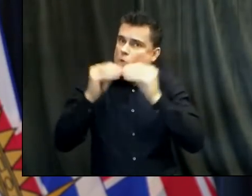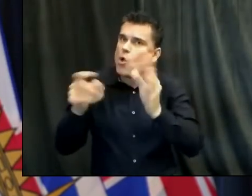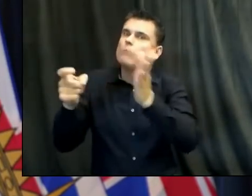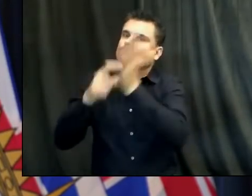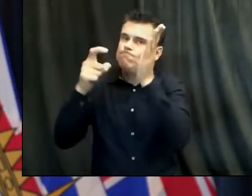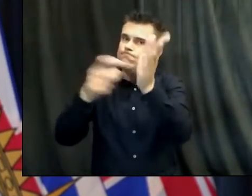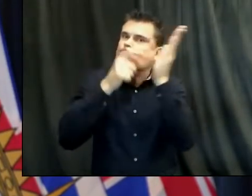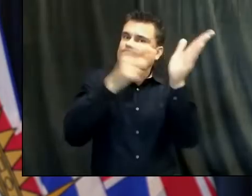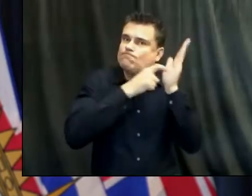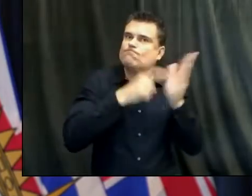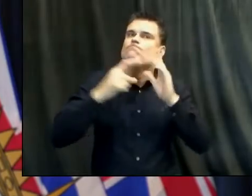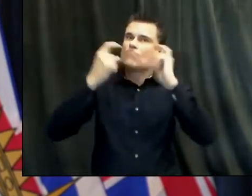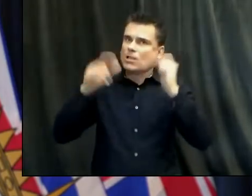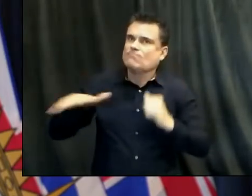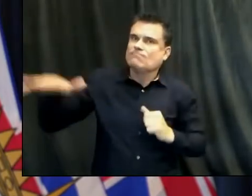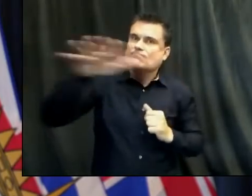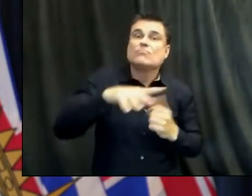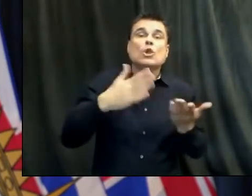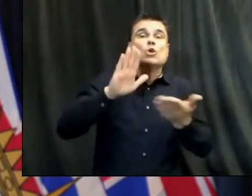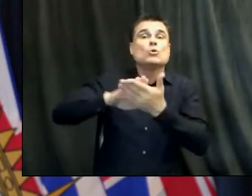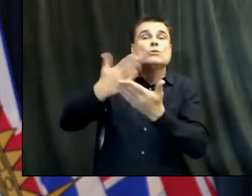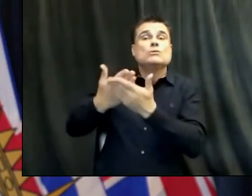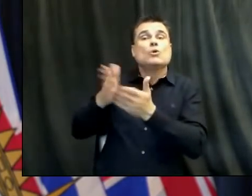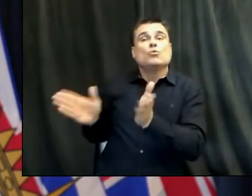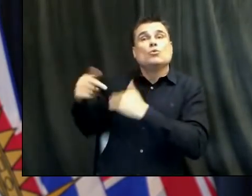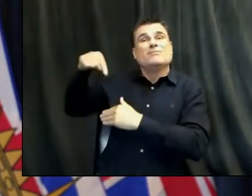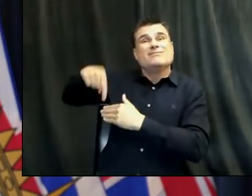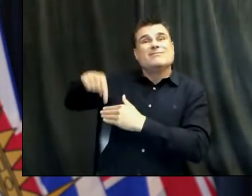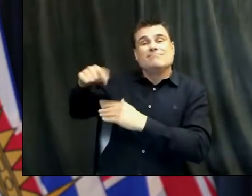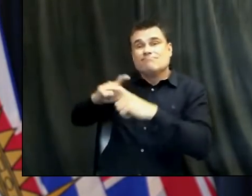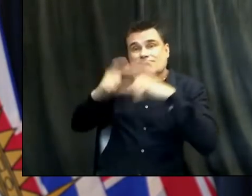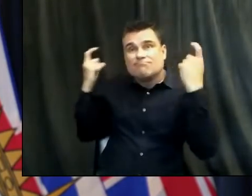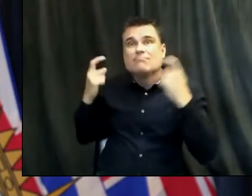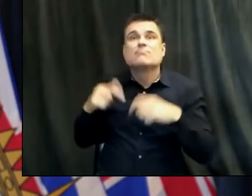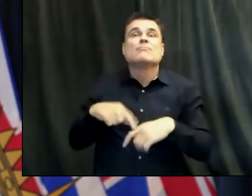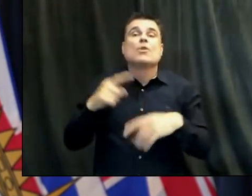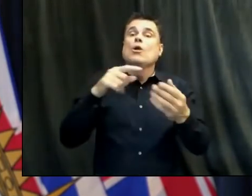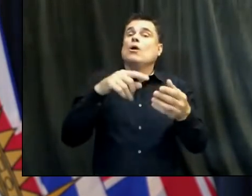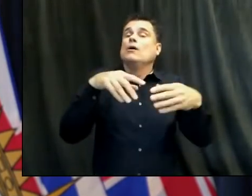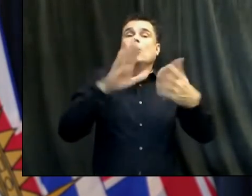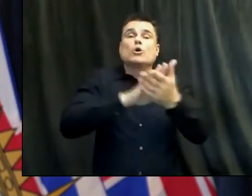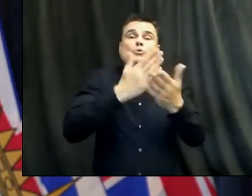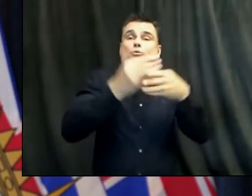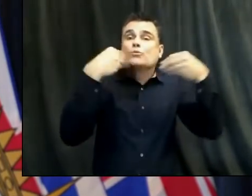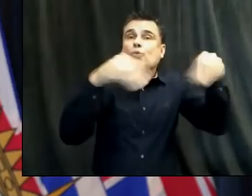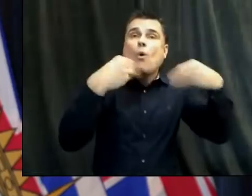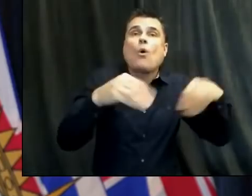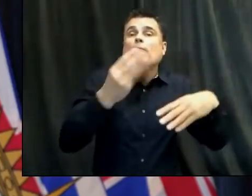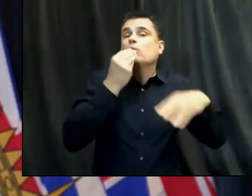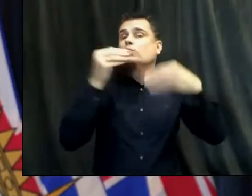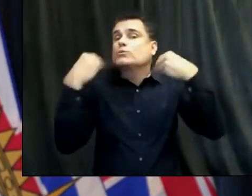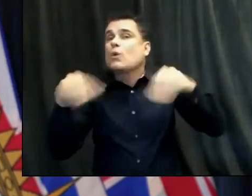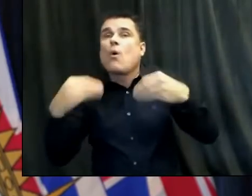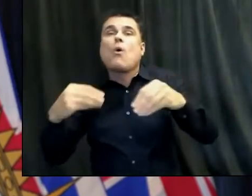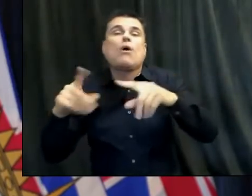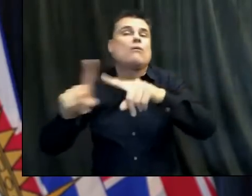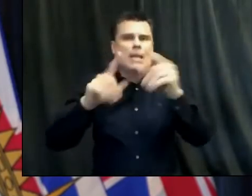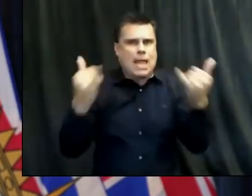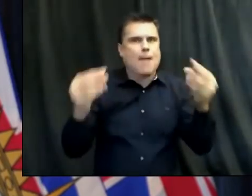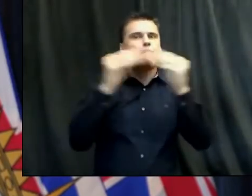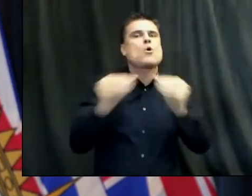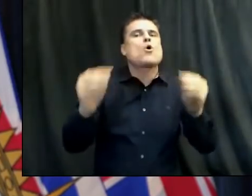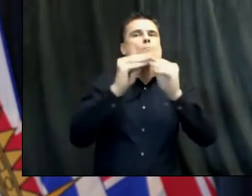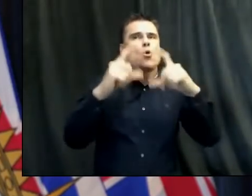whether you work in a kitchen in the restaurant, whether you work in a retail place. Where we see transmission happening is